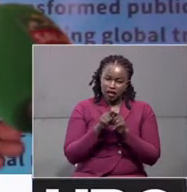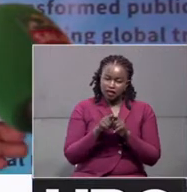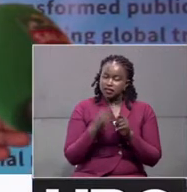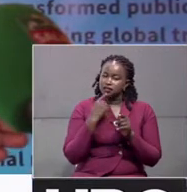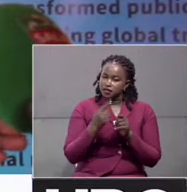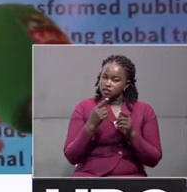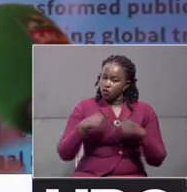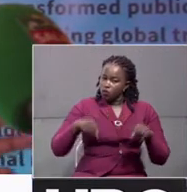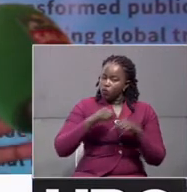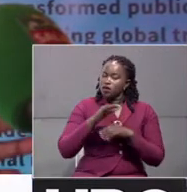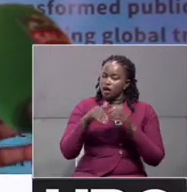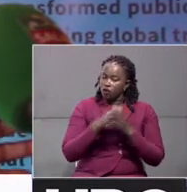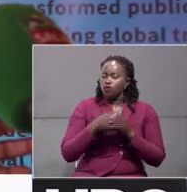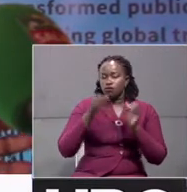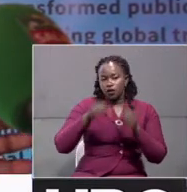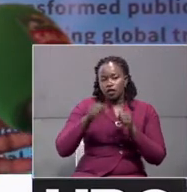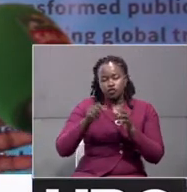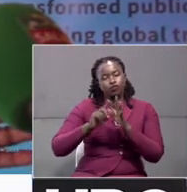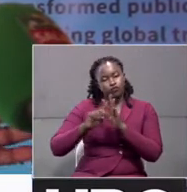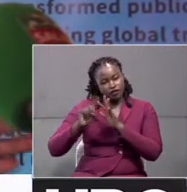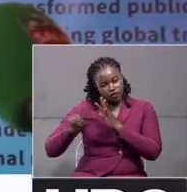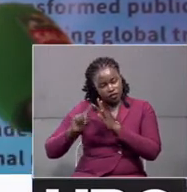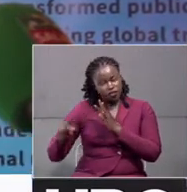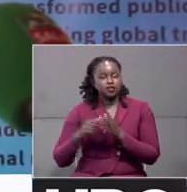all potential refugees.